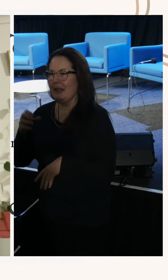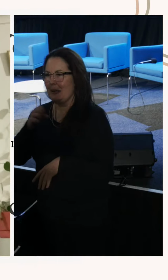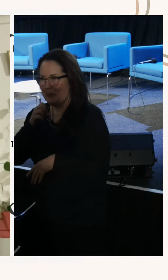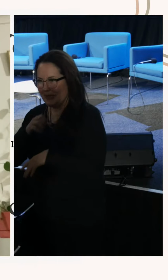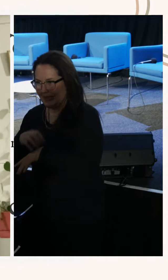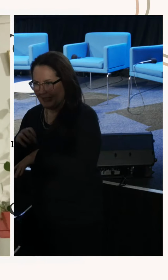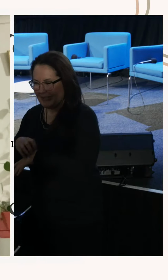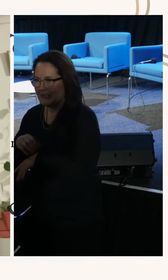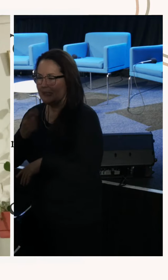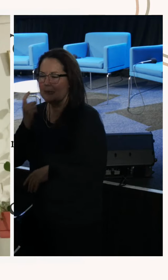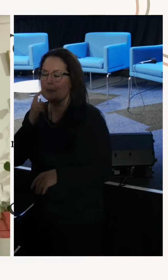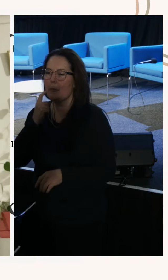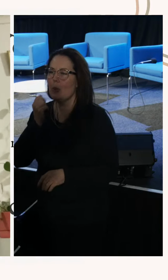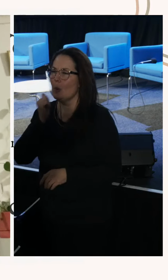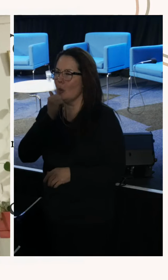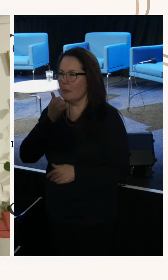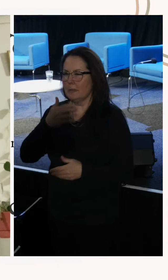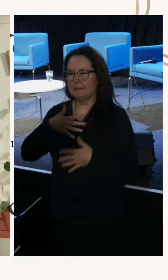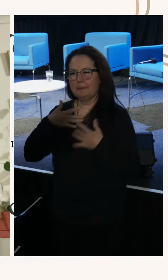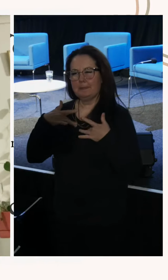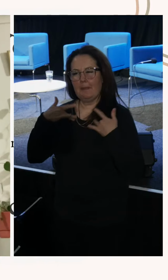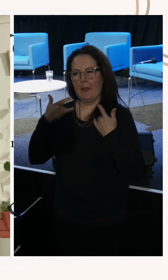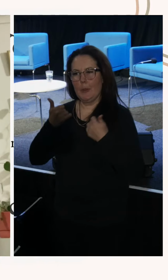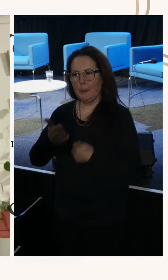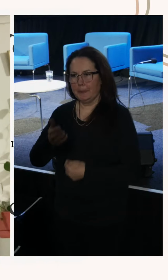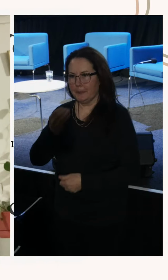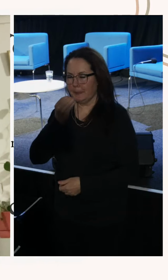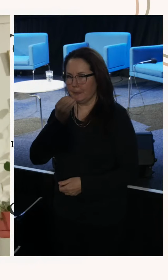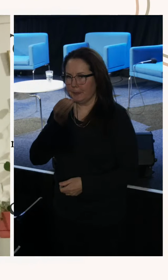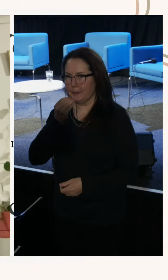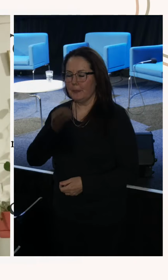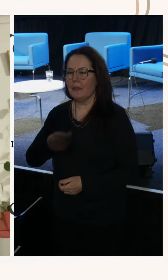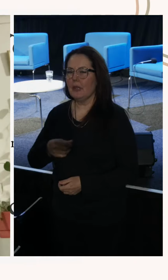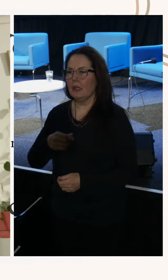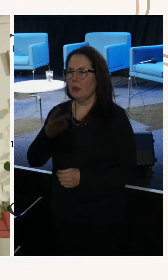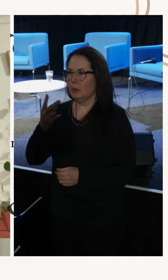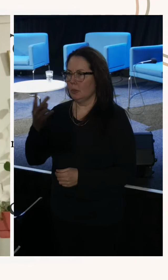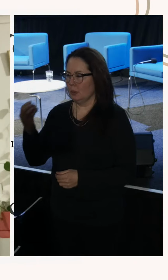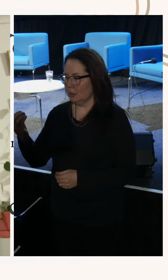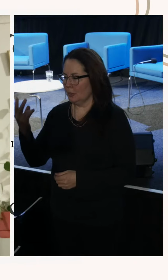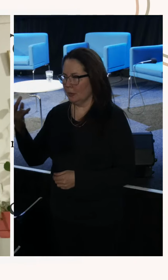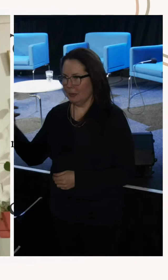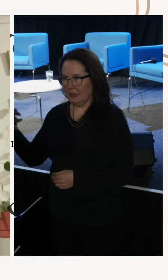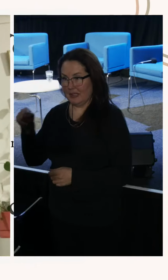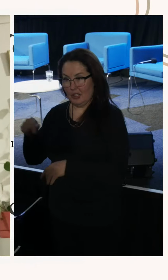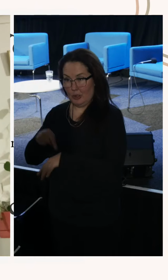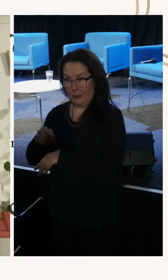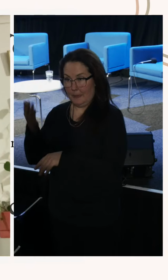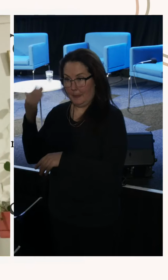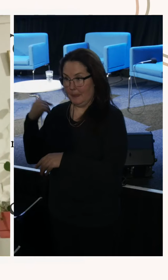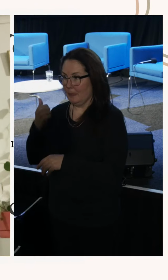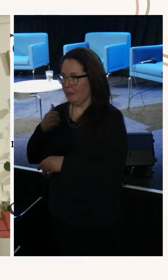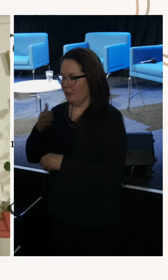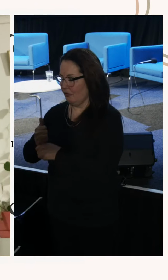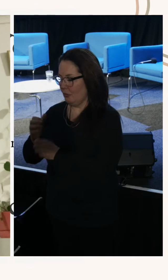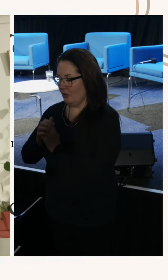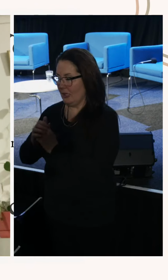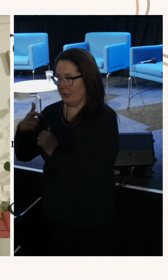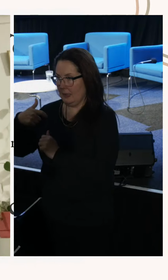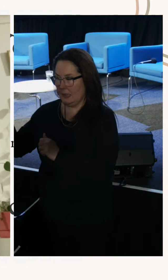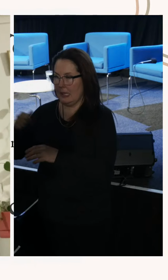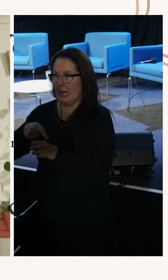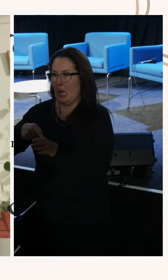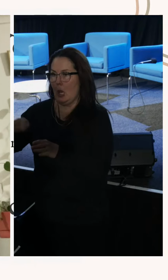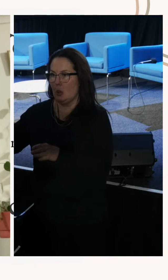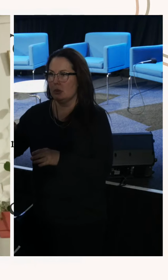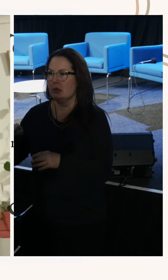warming, rounded. In that last part of 2021, that same friend took me to an outdoor exercise group. I had had to